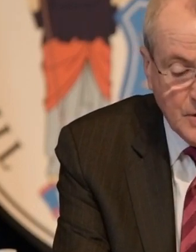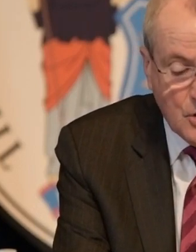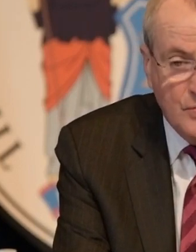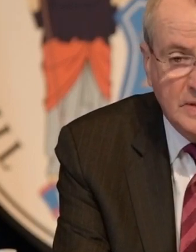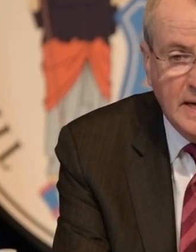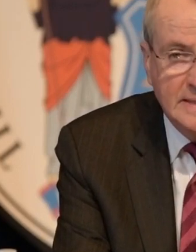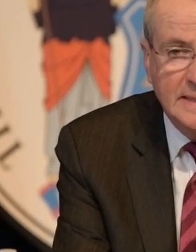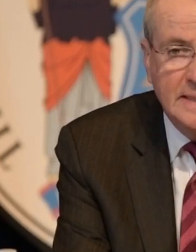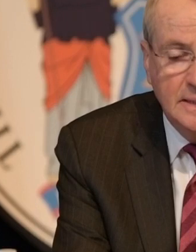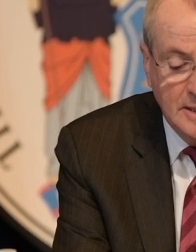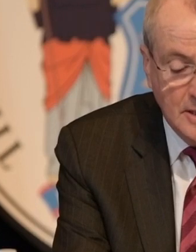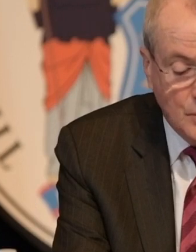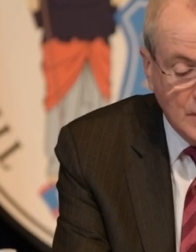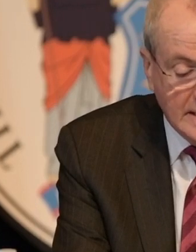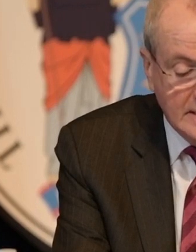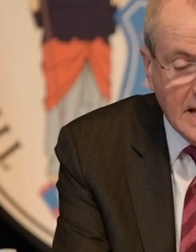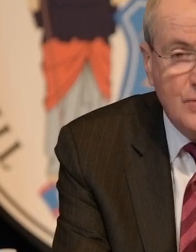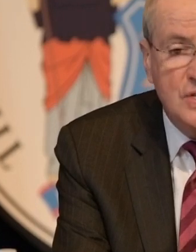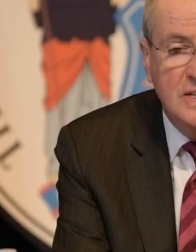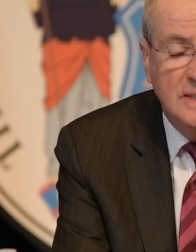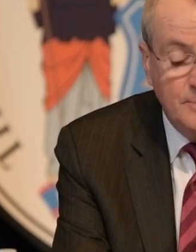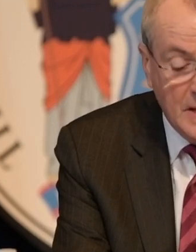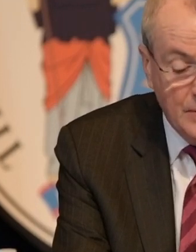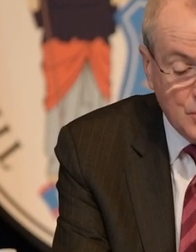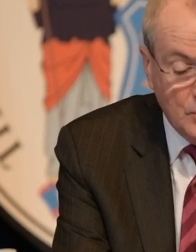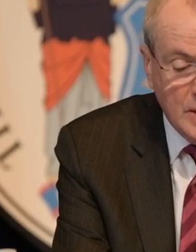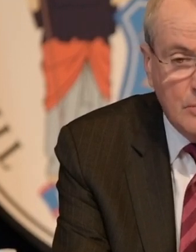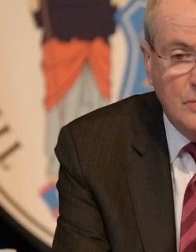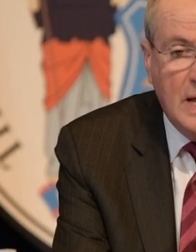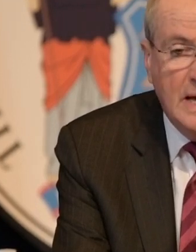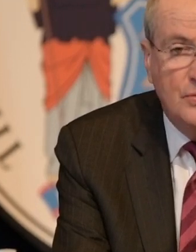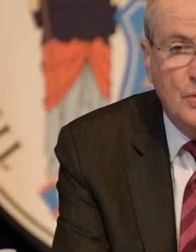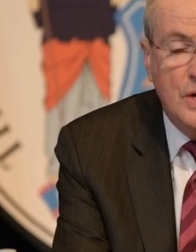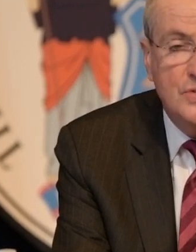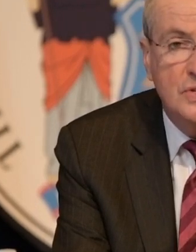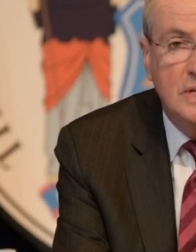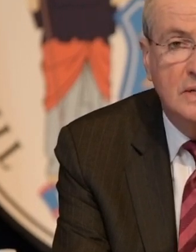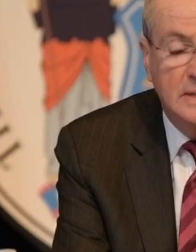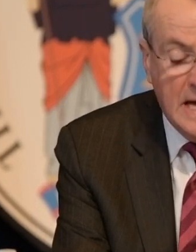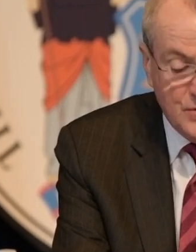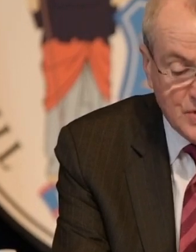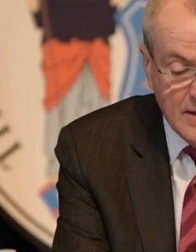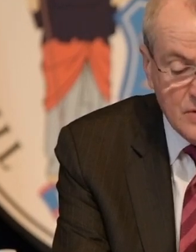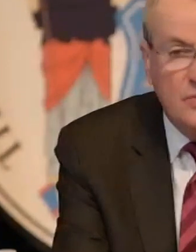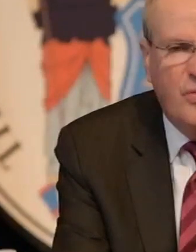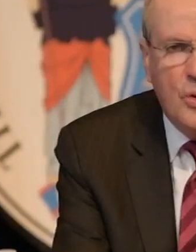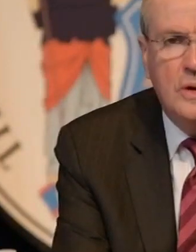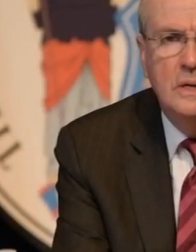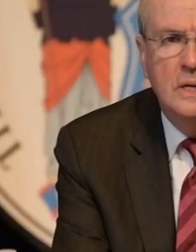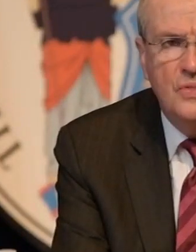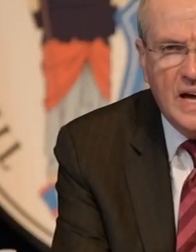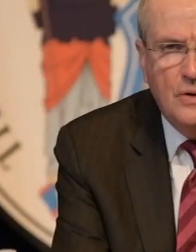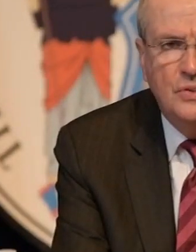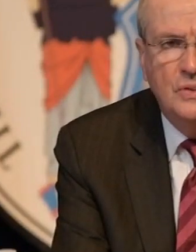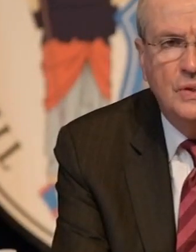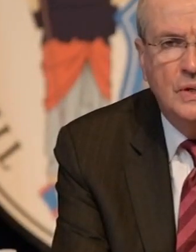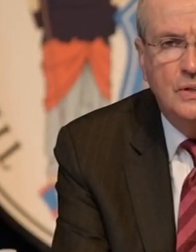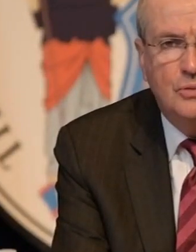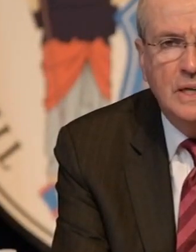177 COVID-19 related deaths, and the total number of lives lost now stands at